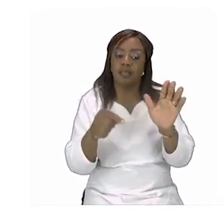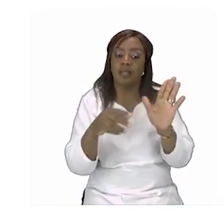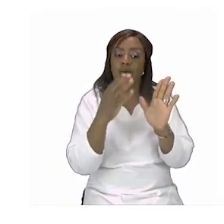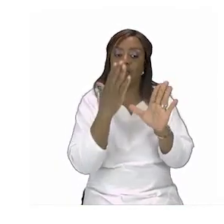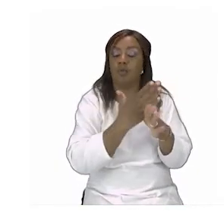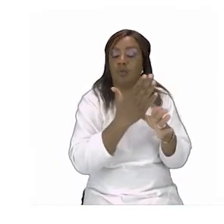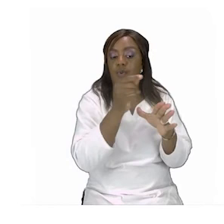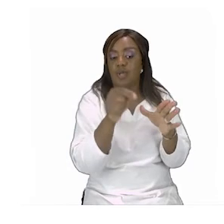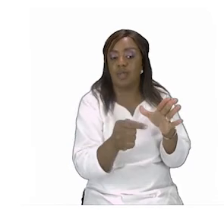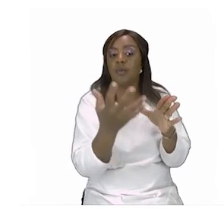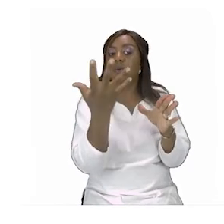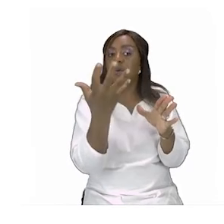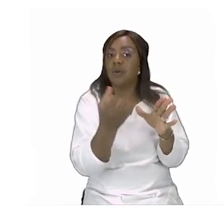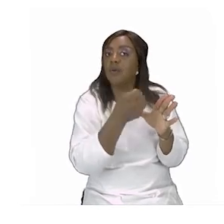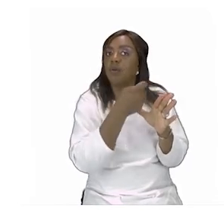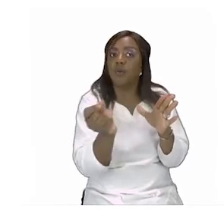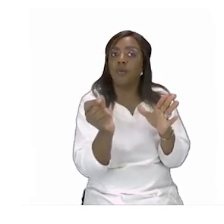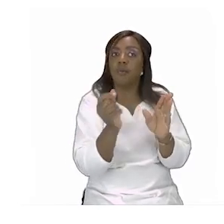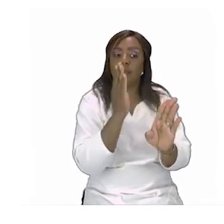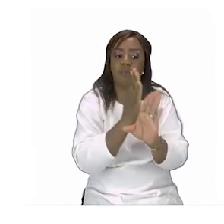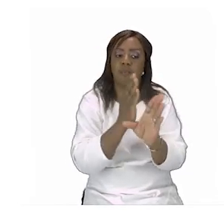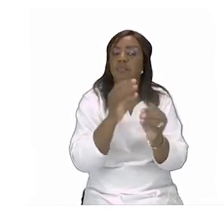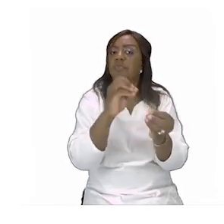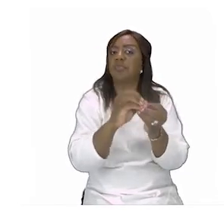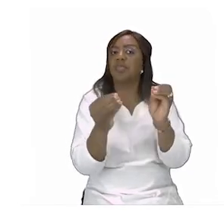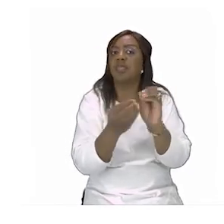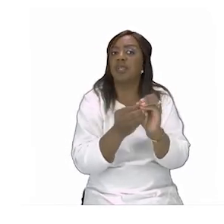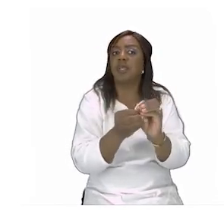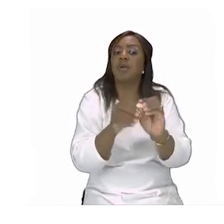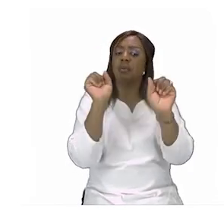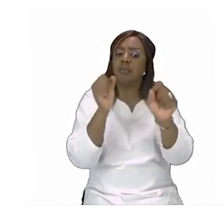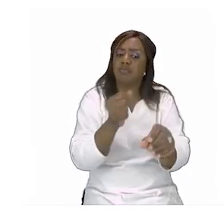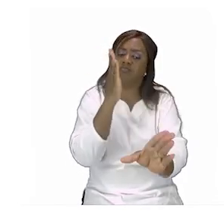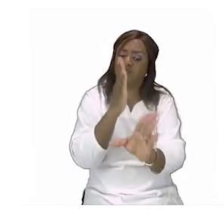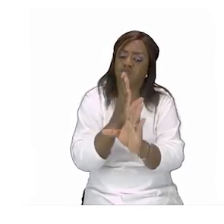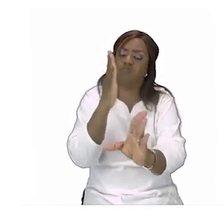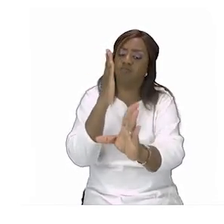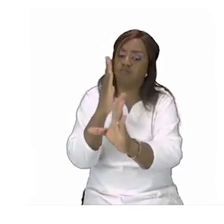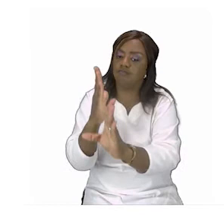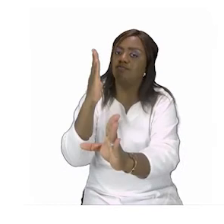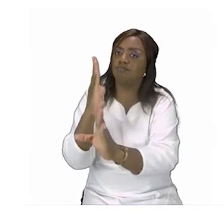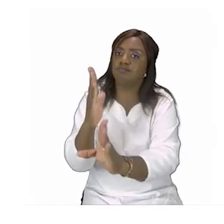have ordinal numbers, which means we have to put everything together in an